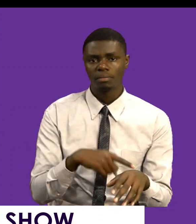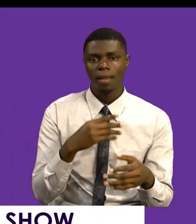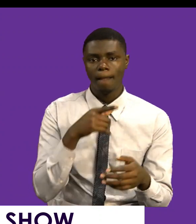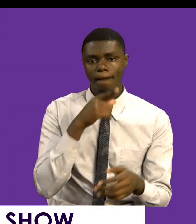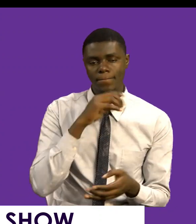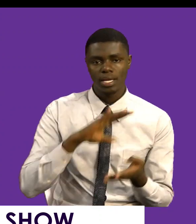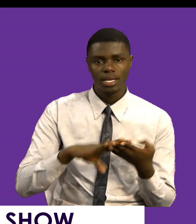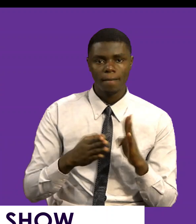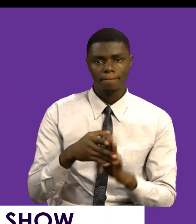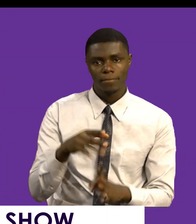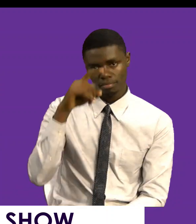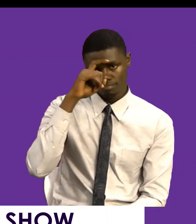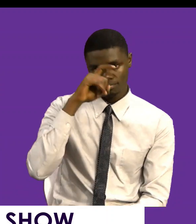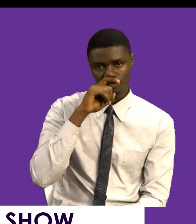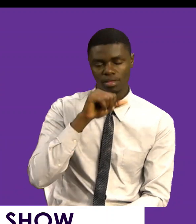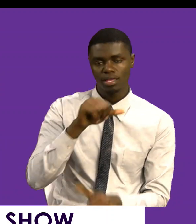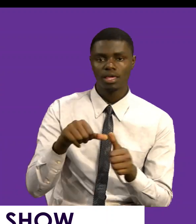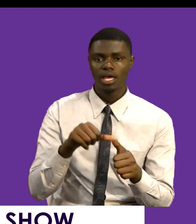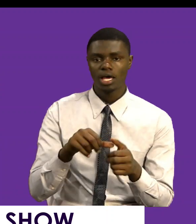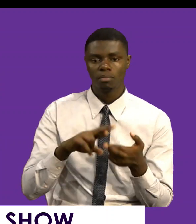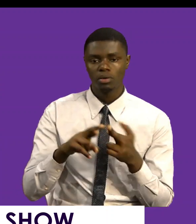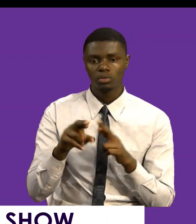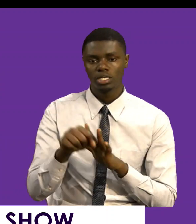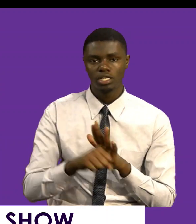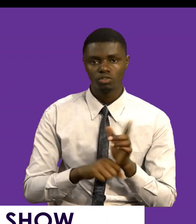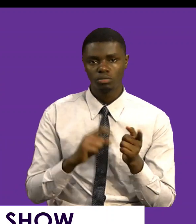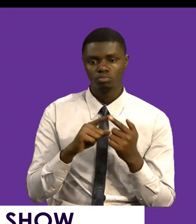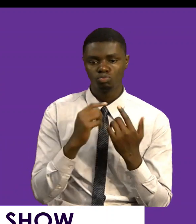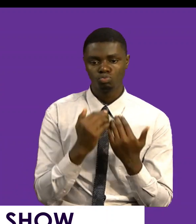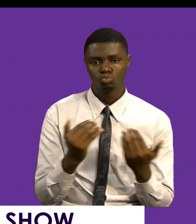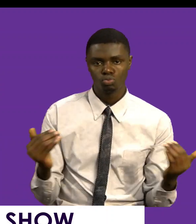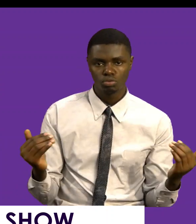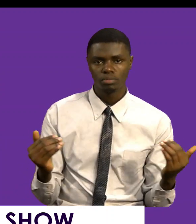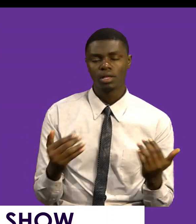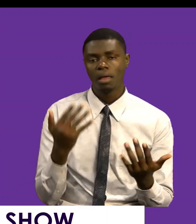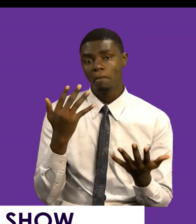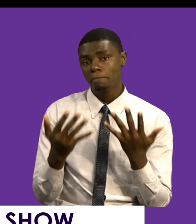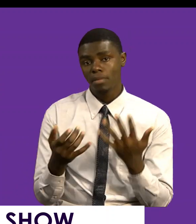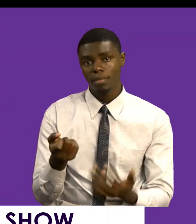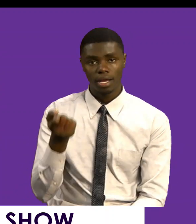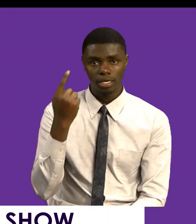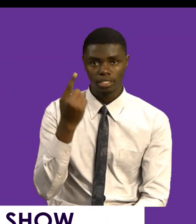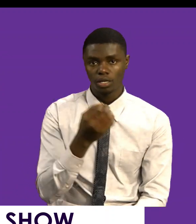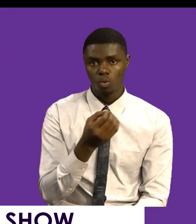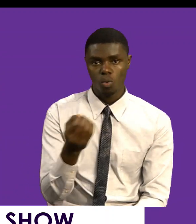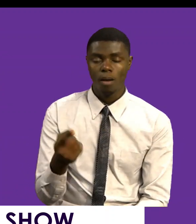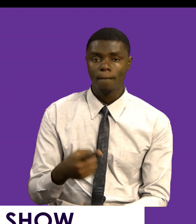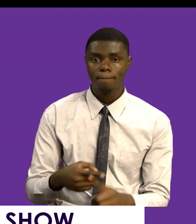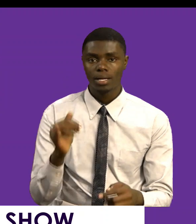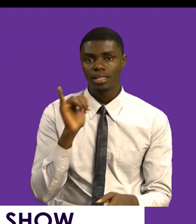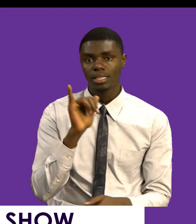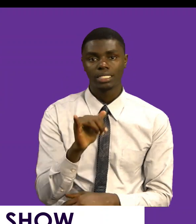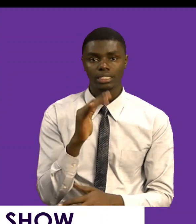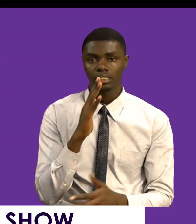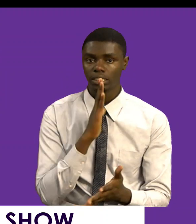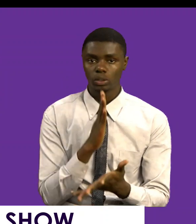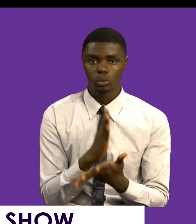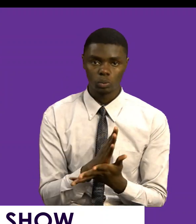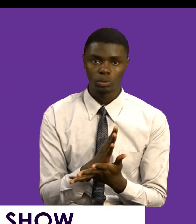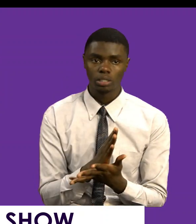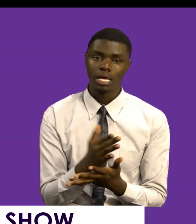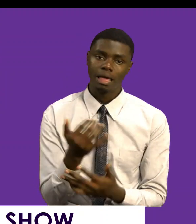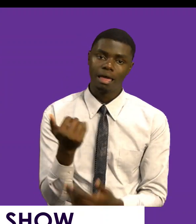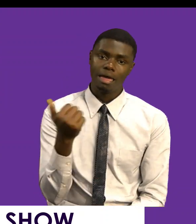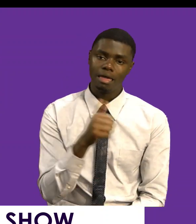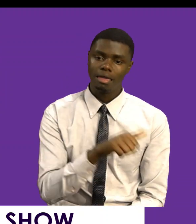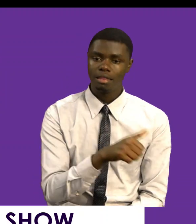very jealous about your relationship to your children. You may not understand it, but that is just the reality.